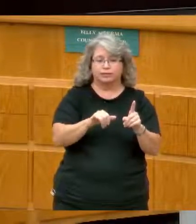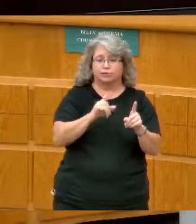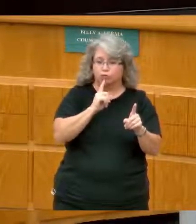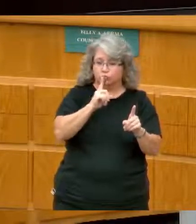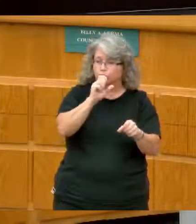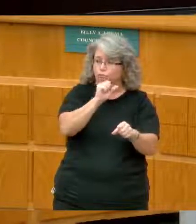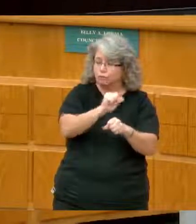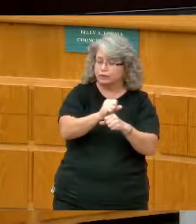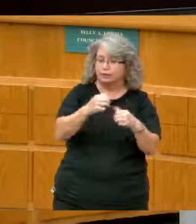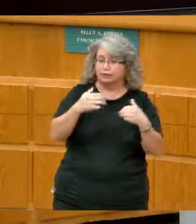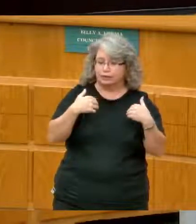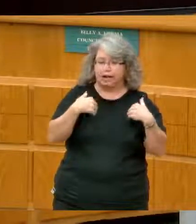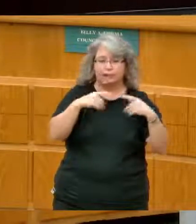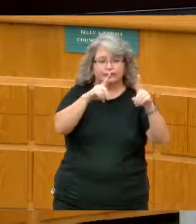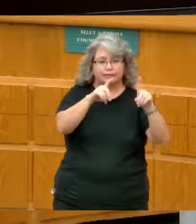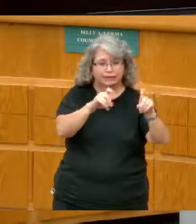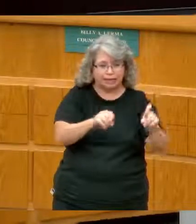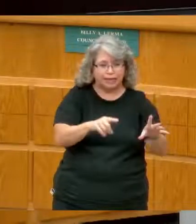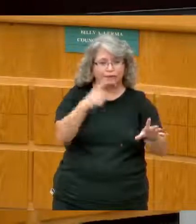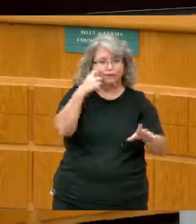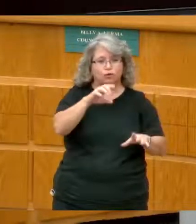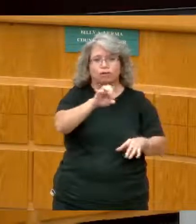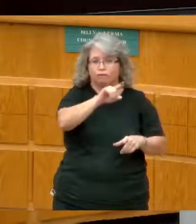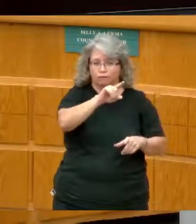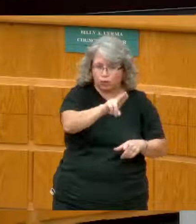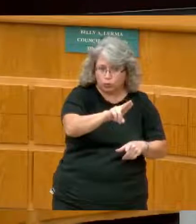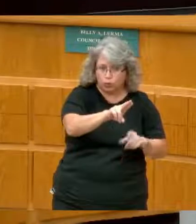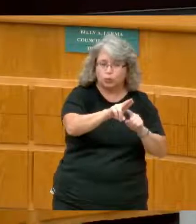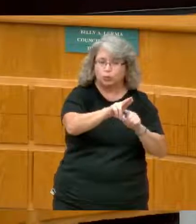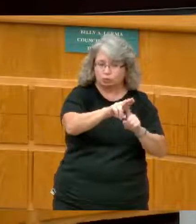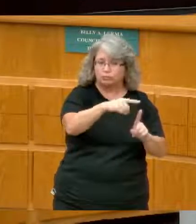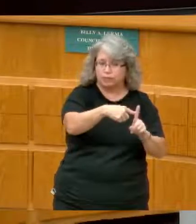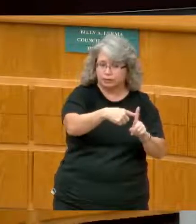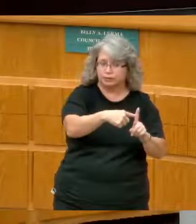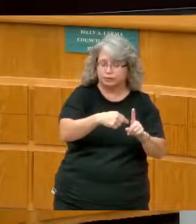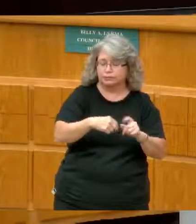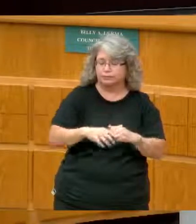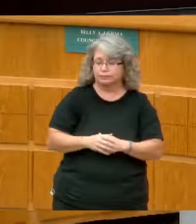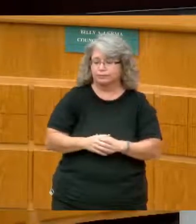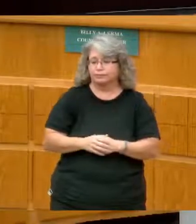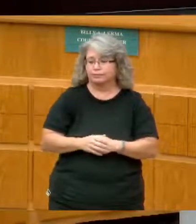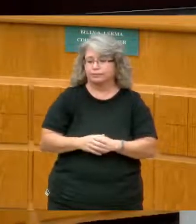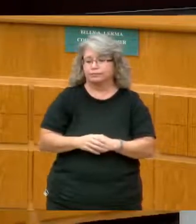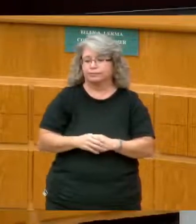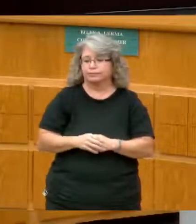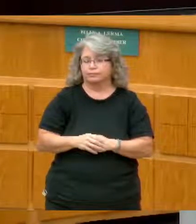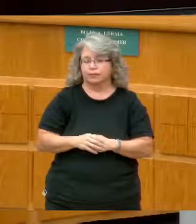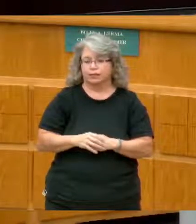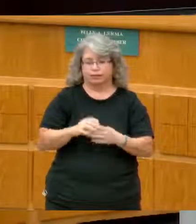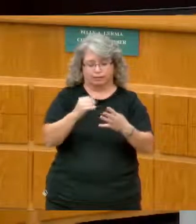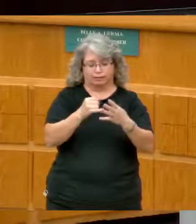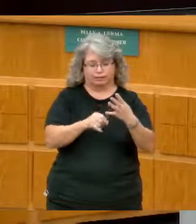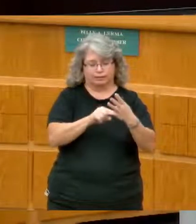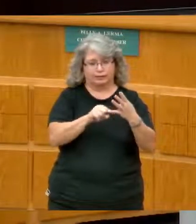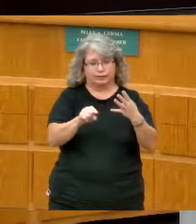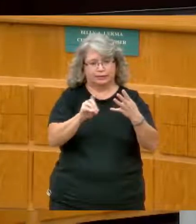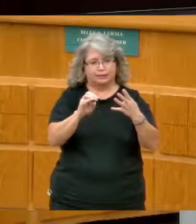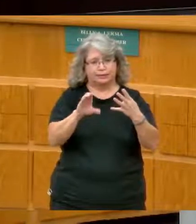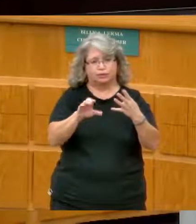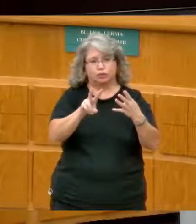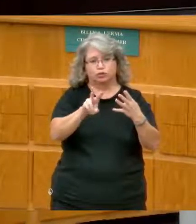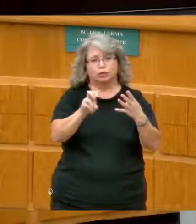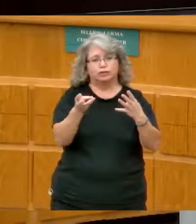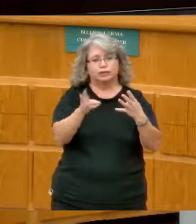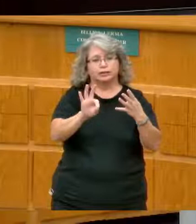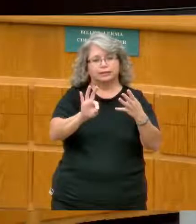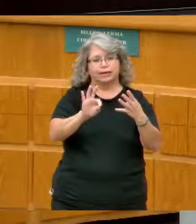a test, they got a rapid test, and it came back positive. And so the last week of December, 269